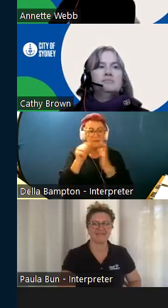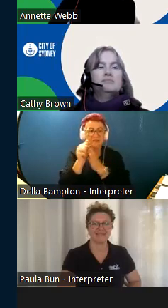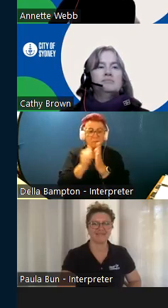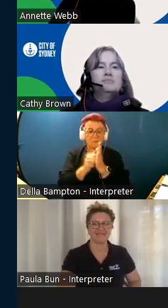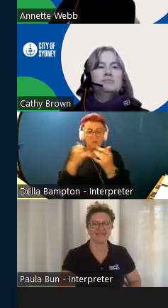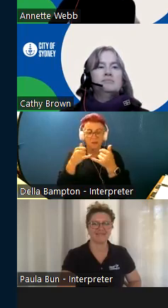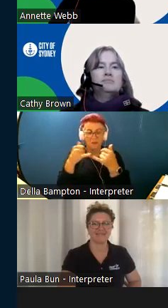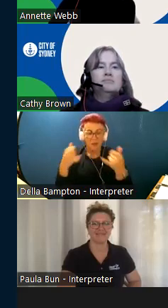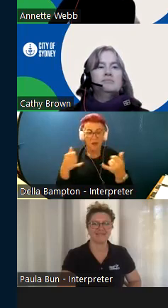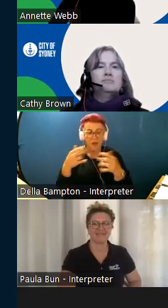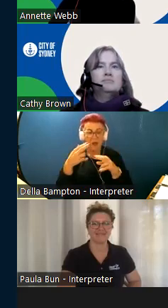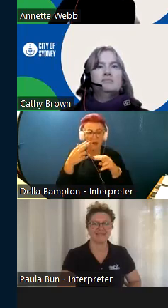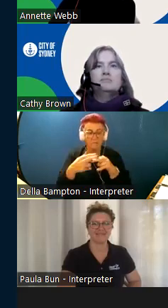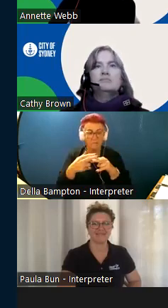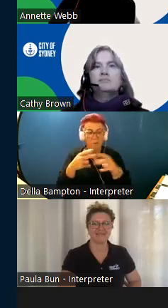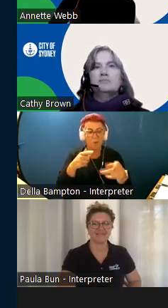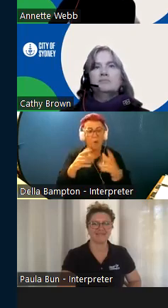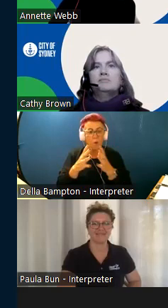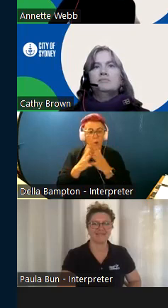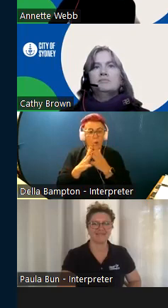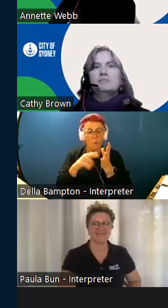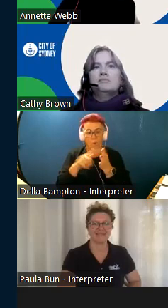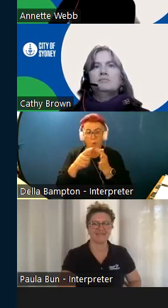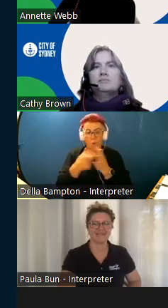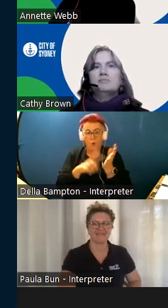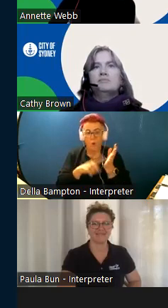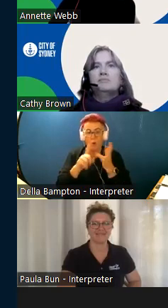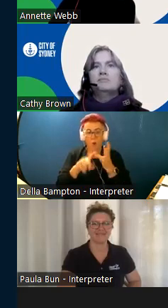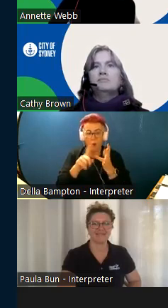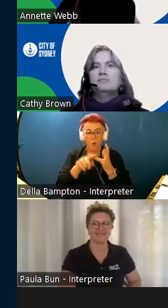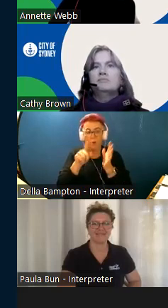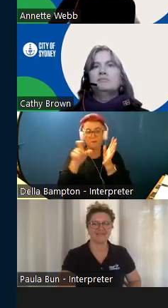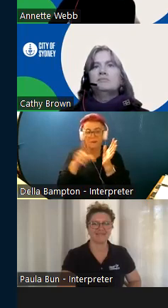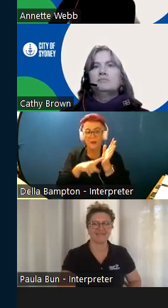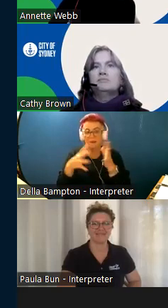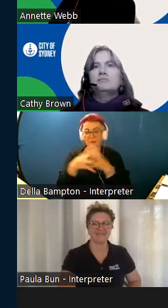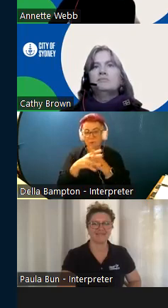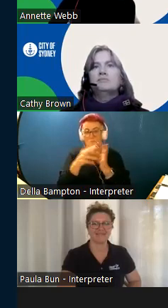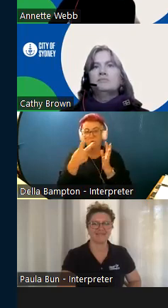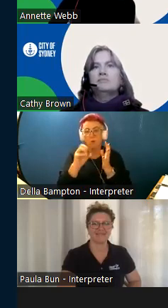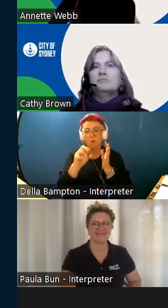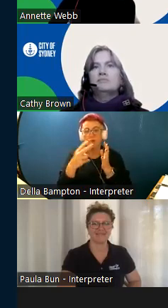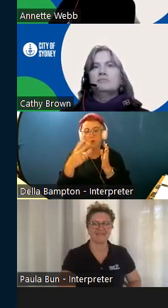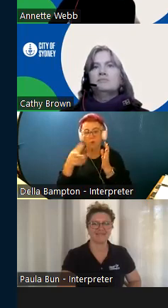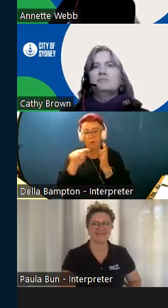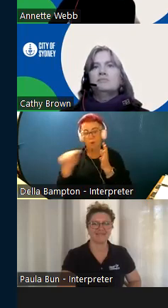Workspace 2023 question, and we'll get back to you as quickly as we can. And